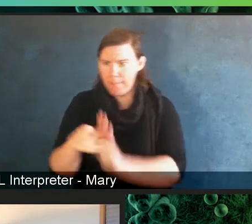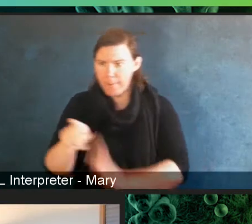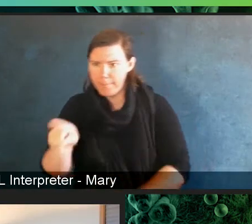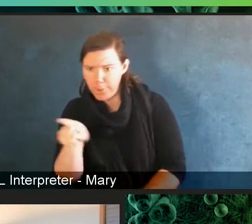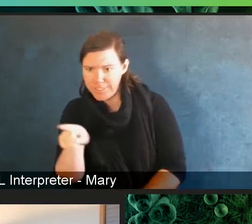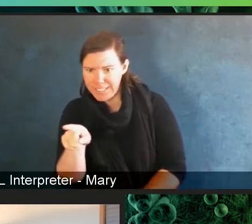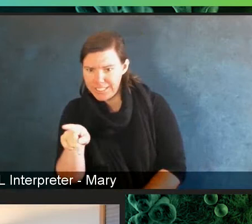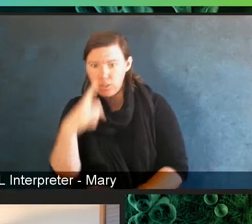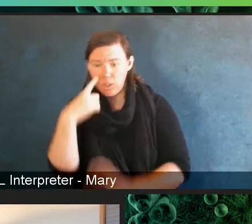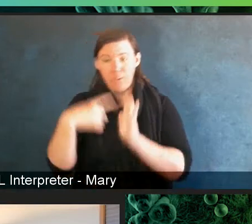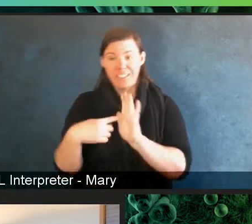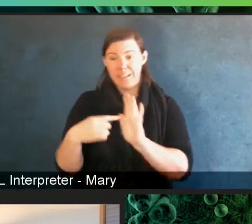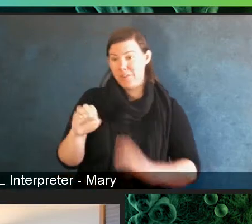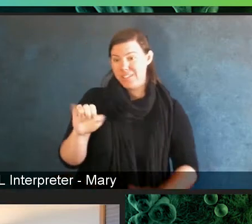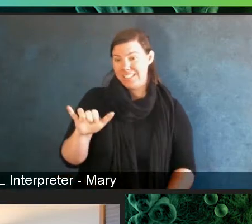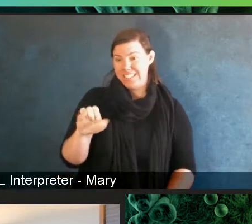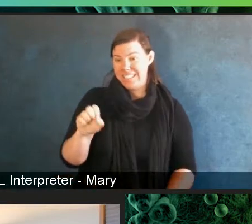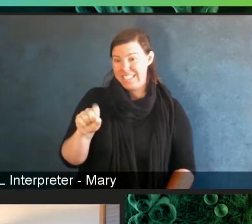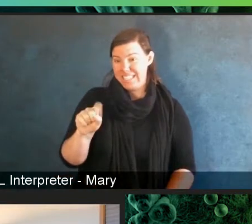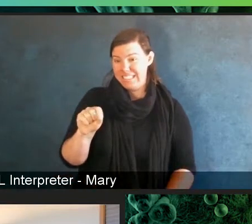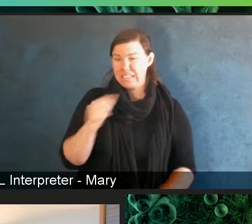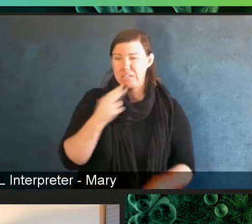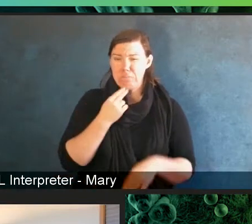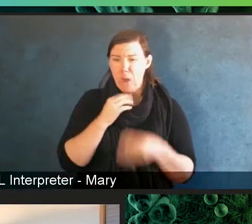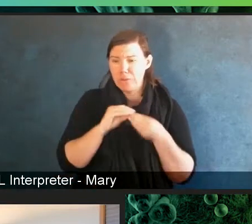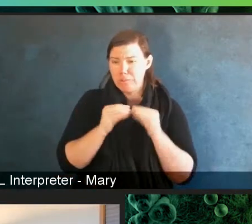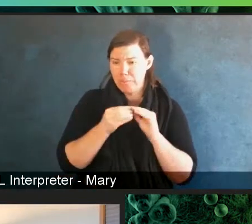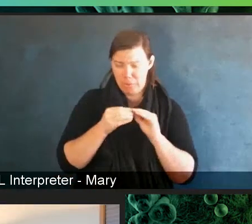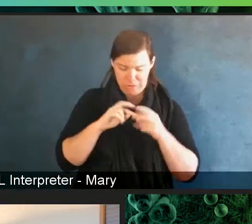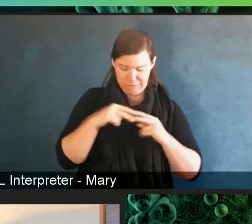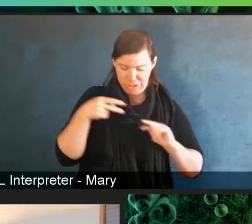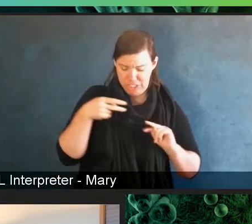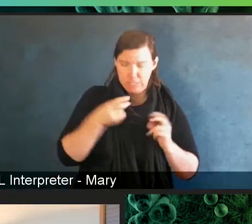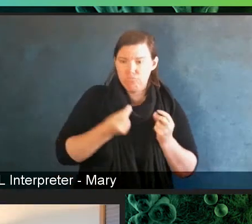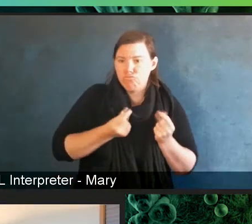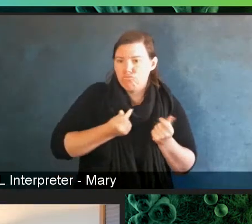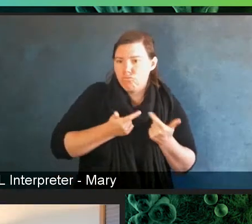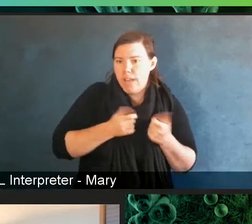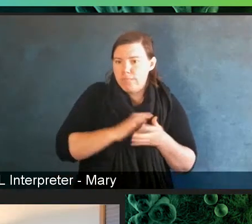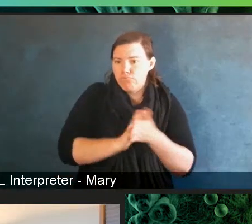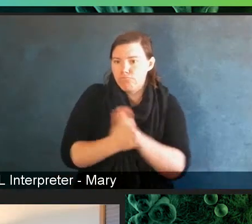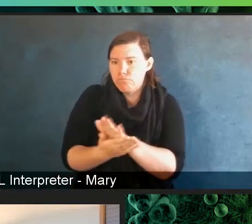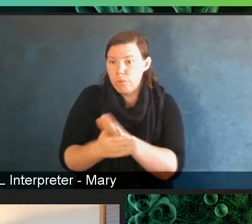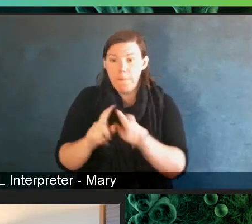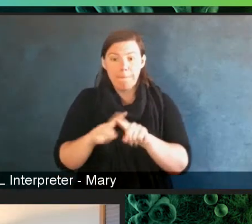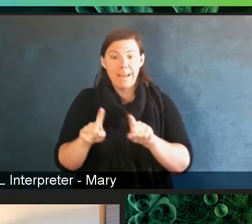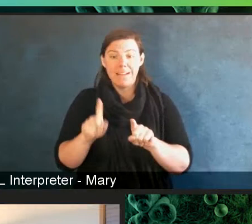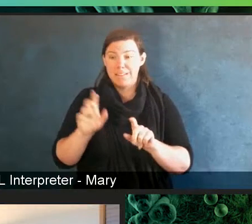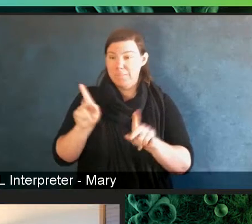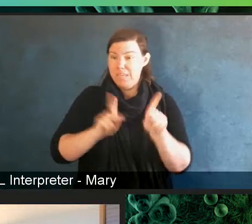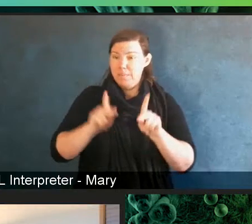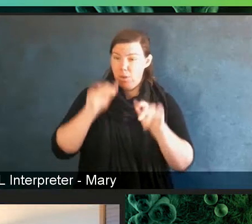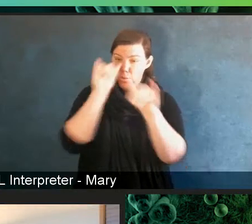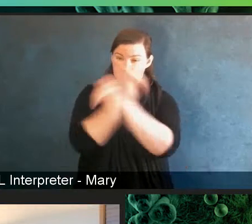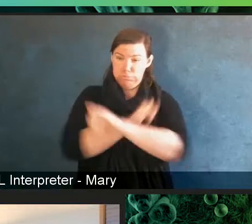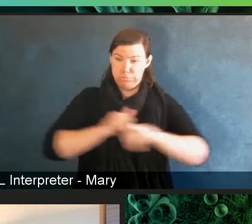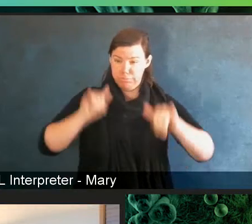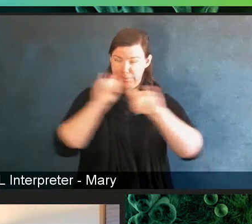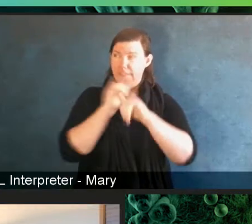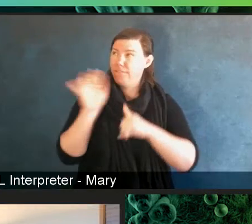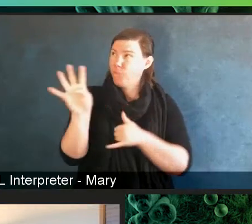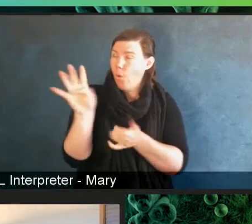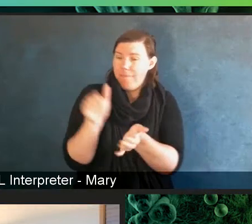about 23,000 different genes. I mean, I think I'm more than 4 times as complicated as yeast that we use to bake bread, right? I think we all